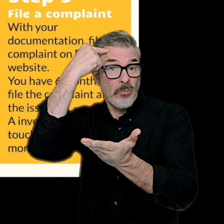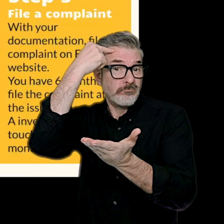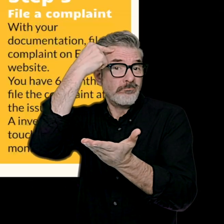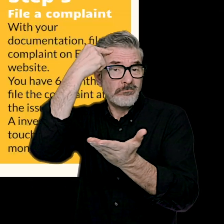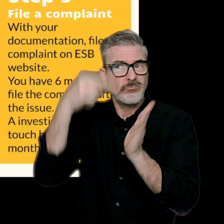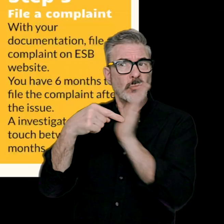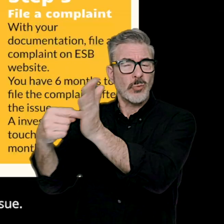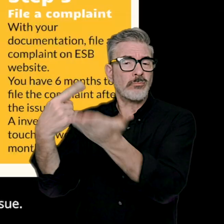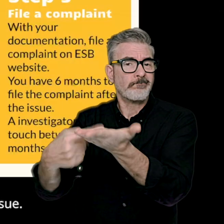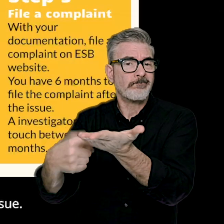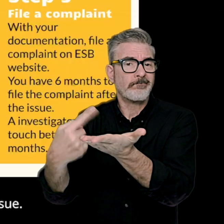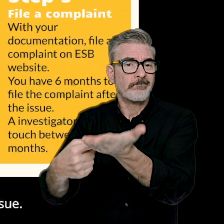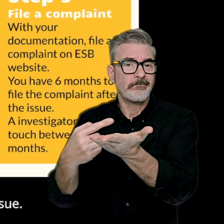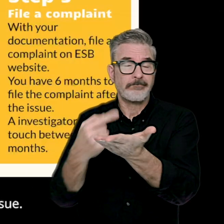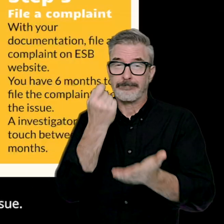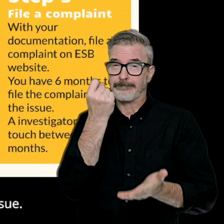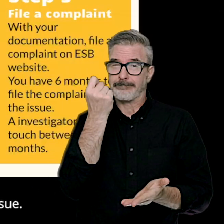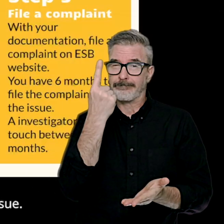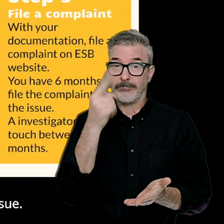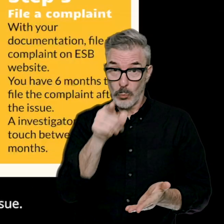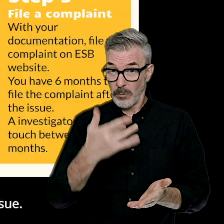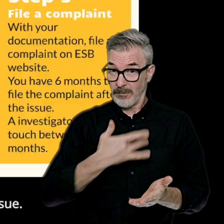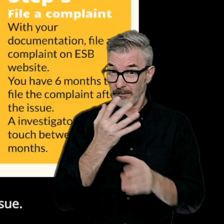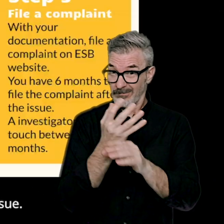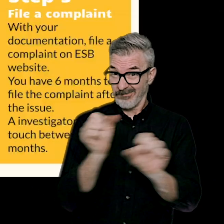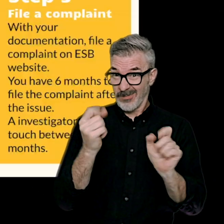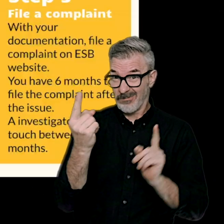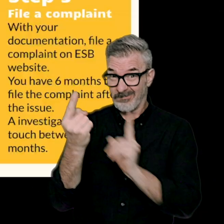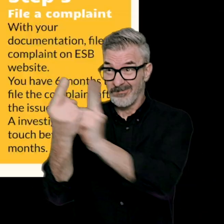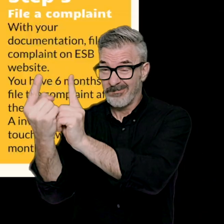With your documentation, approach your employer about your